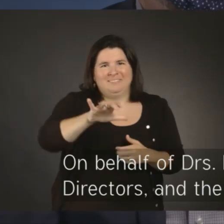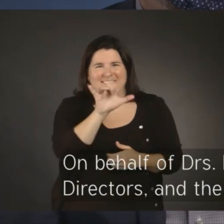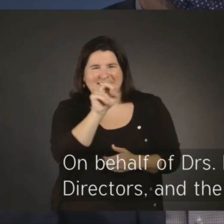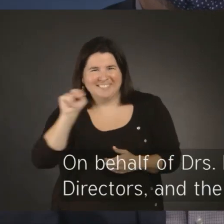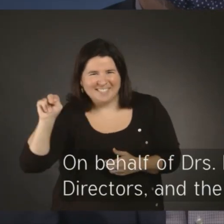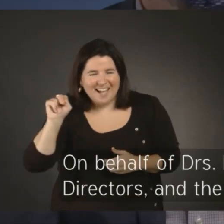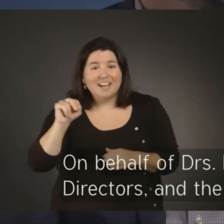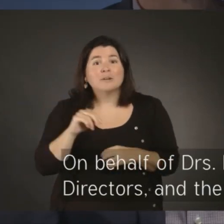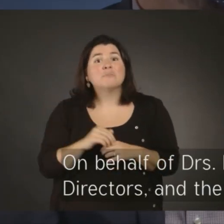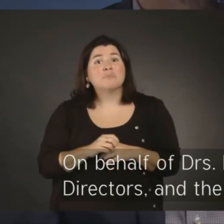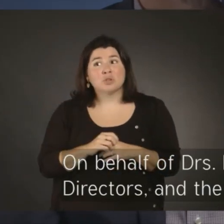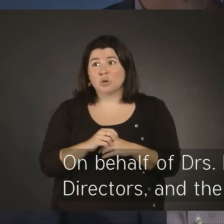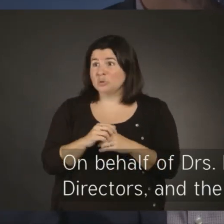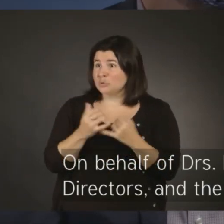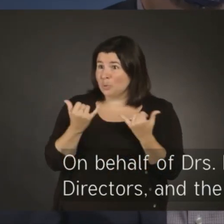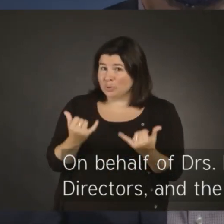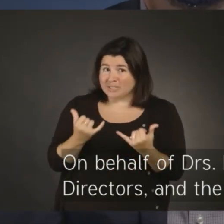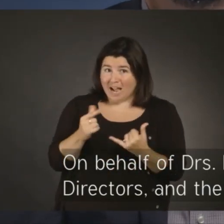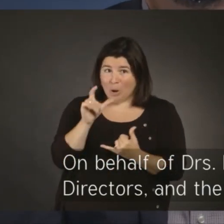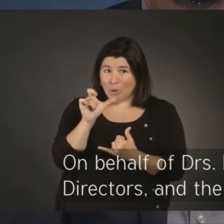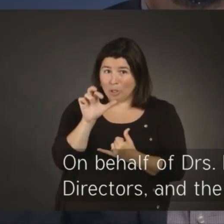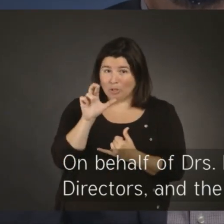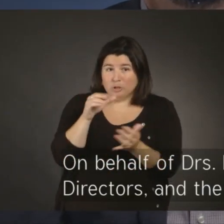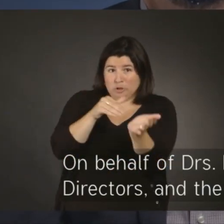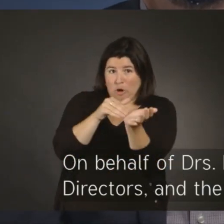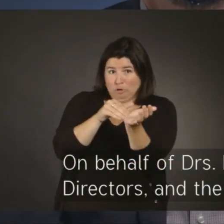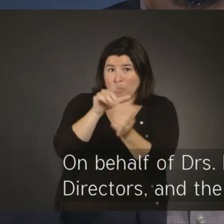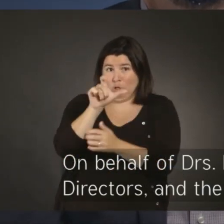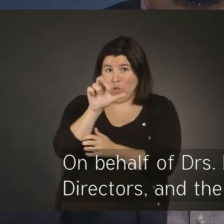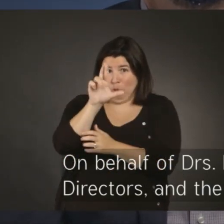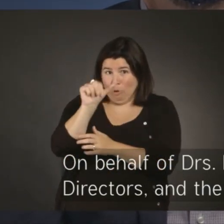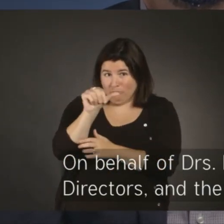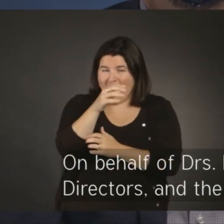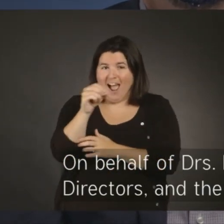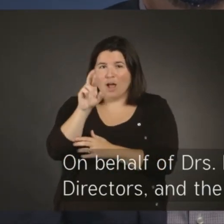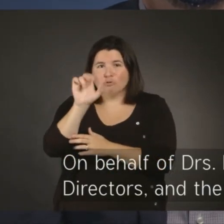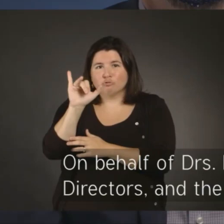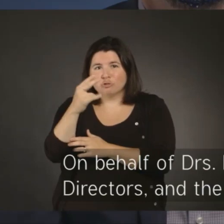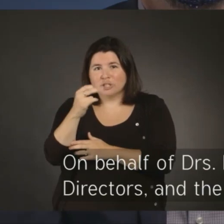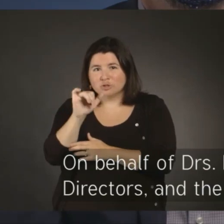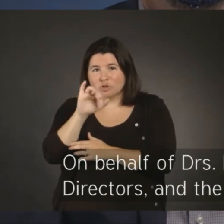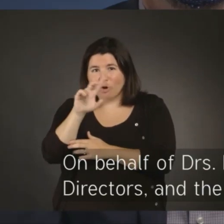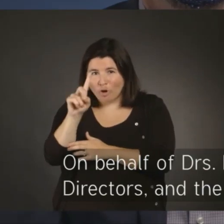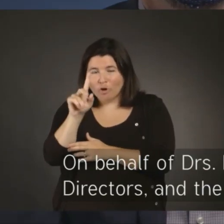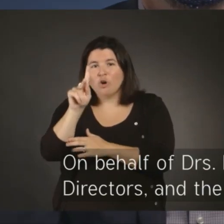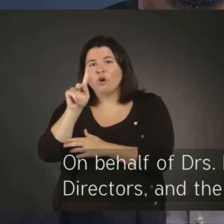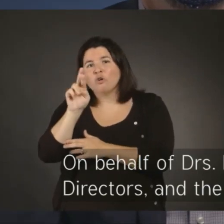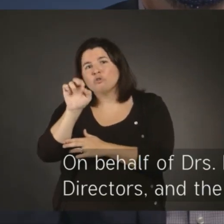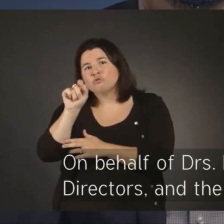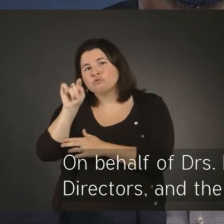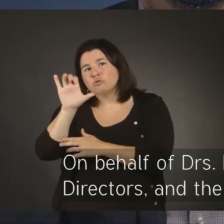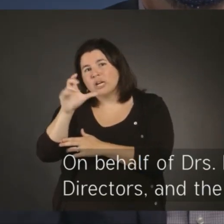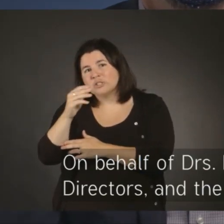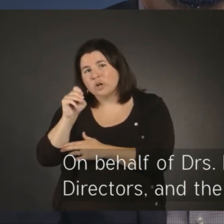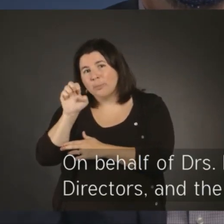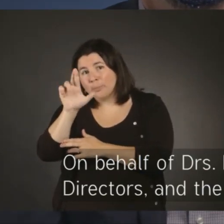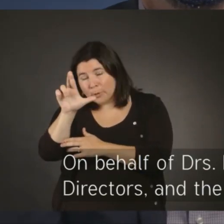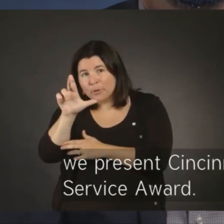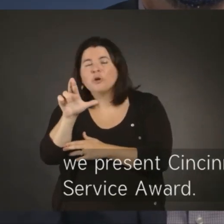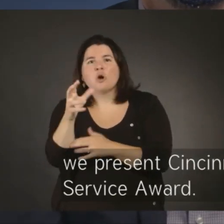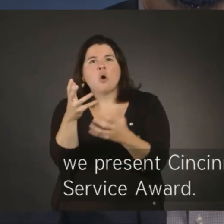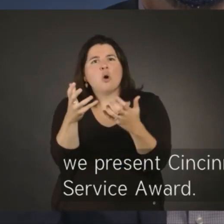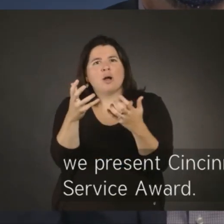of Doctors Laura and Richard Kretschmer, the Board of Directors, and the staff of Hearing, Speech, and Deaf